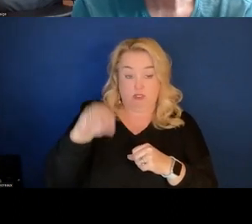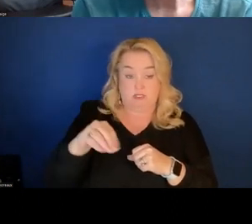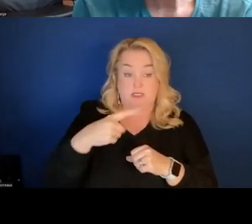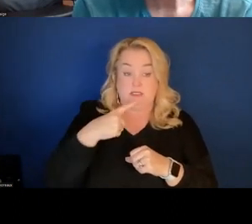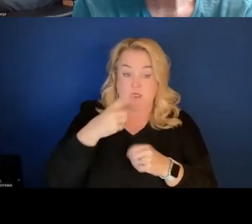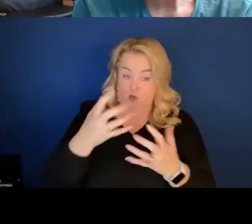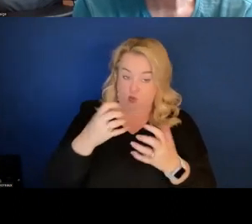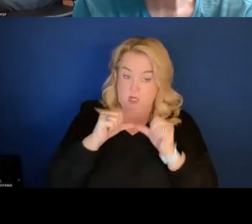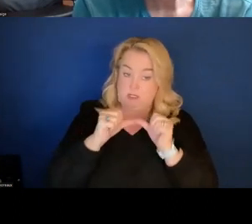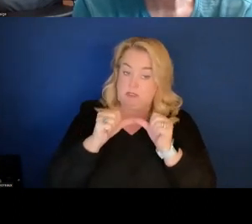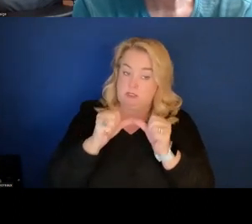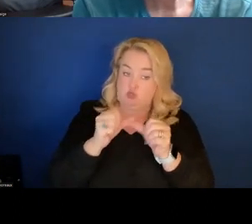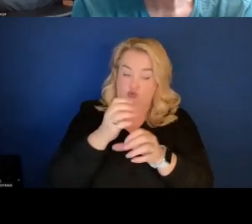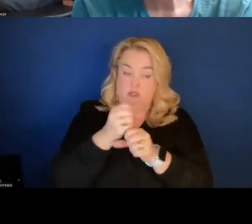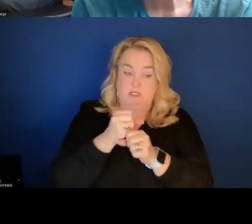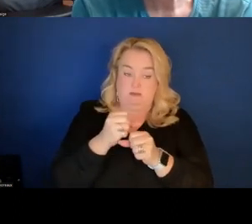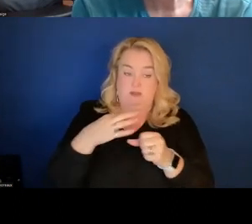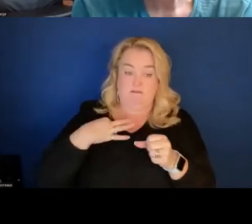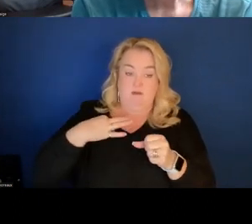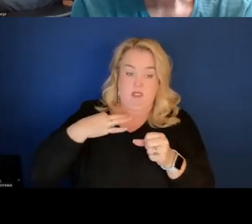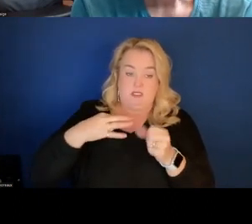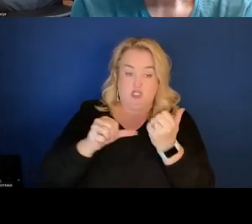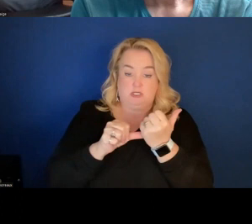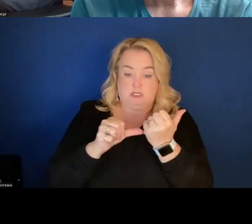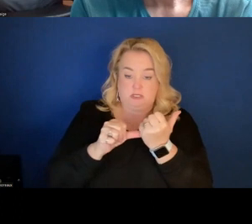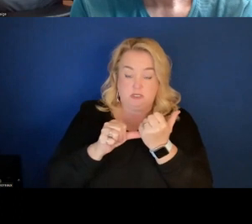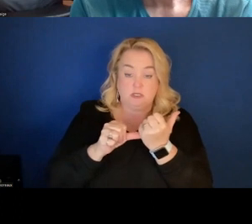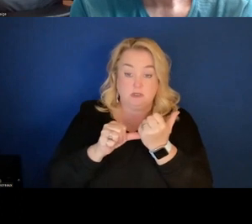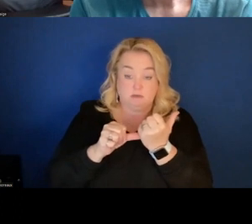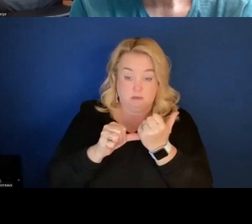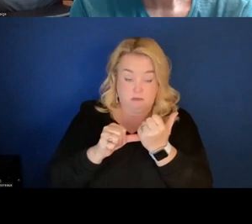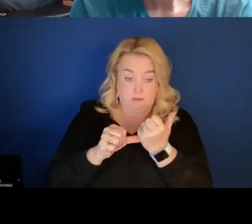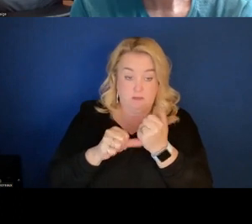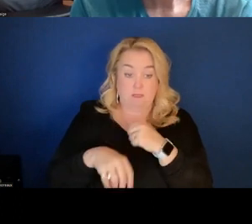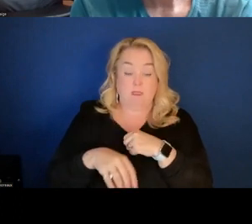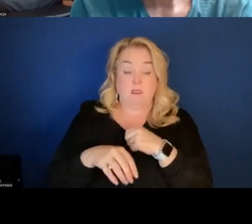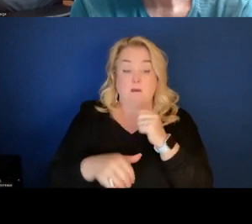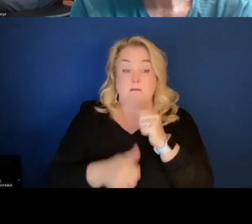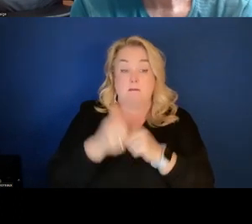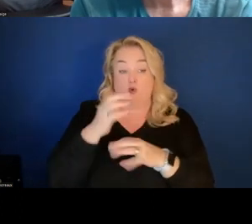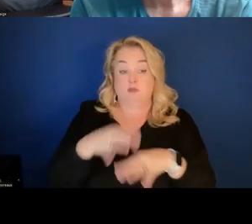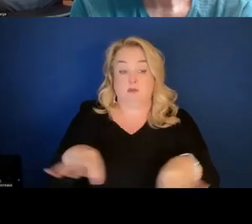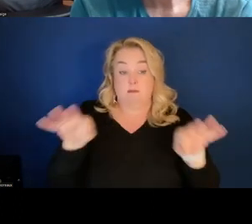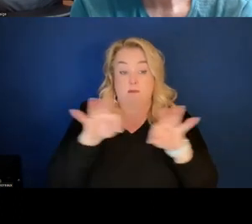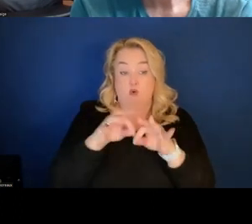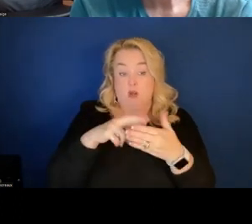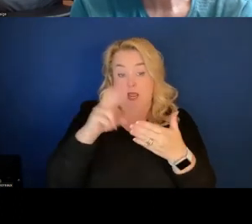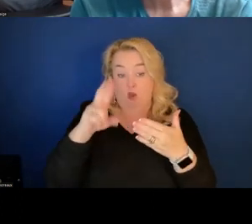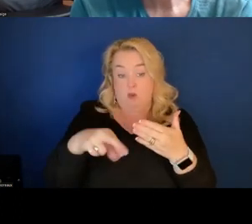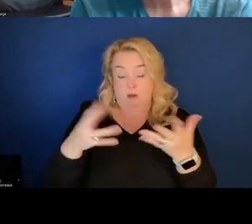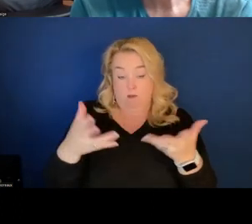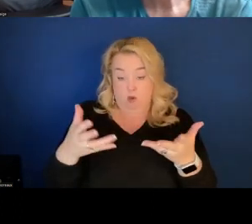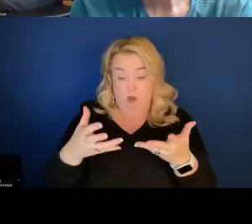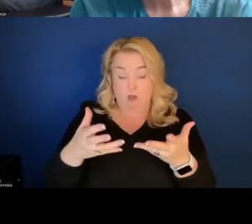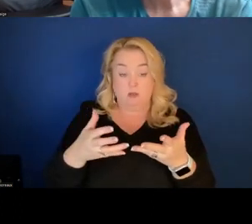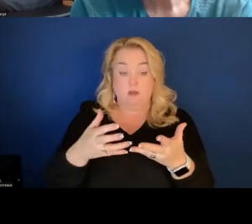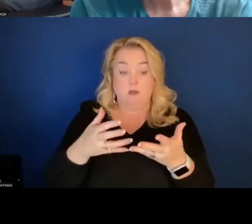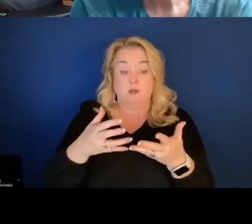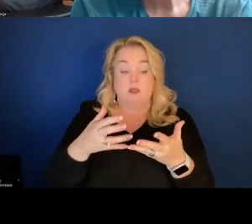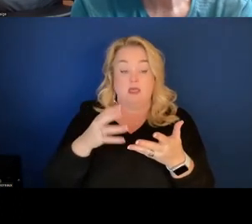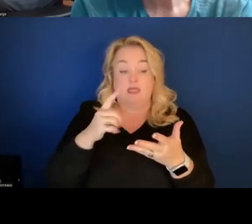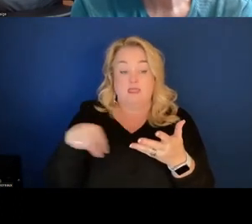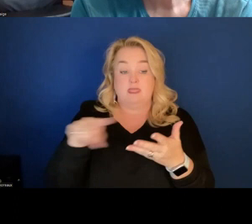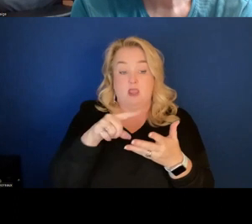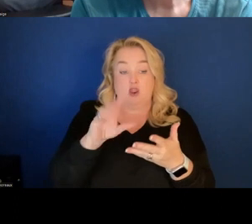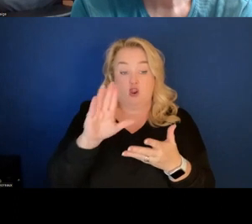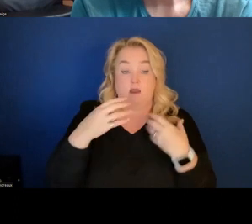to continue receiving volunteer assistance. And one of the most important outcomes noted was that the caregivers' perceived